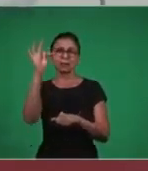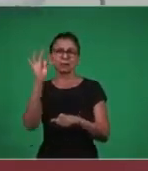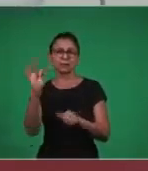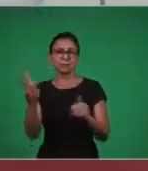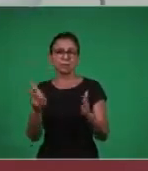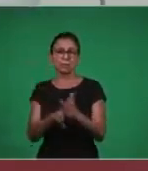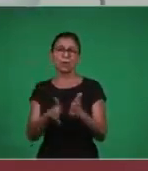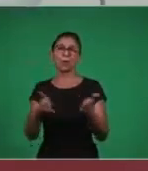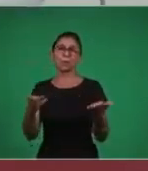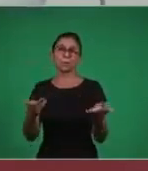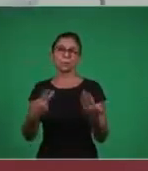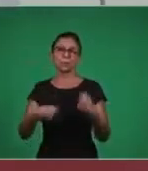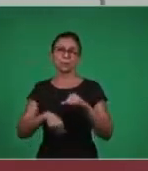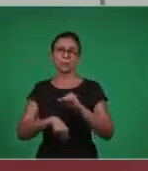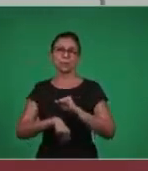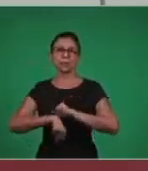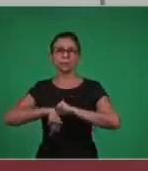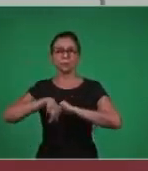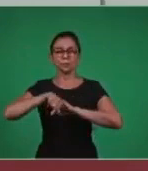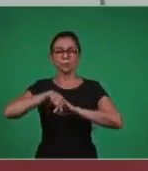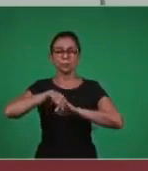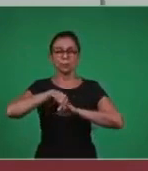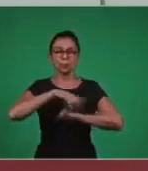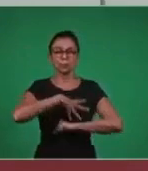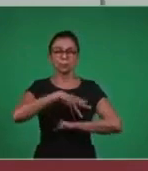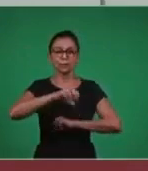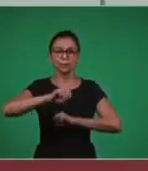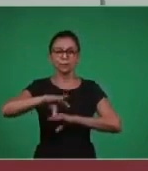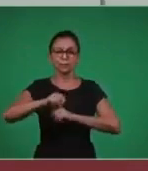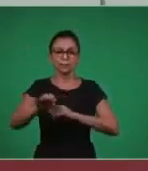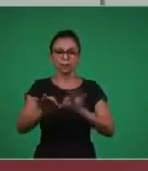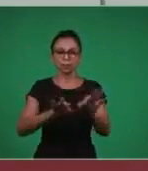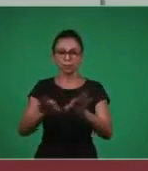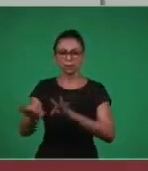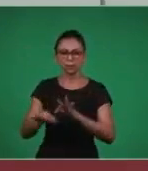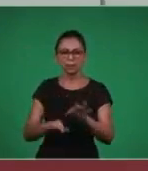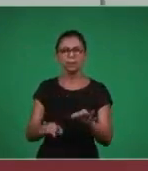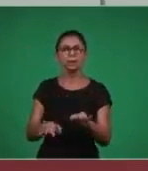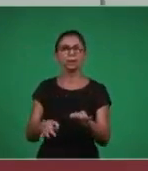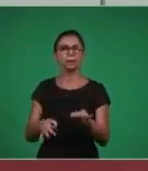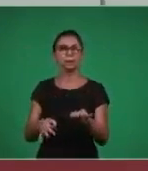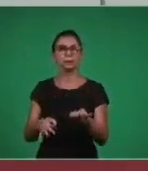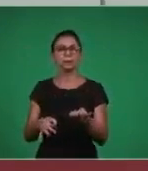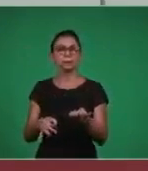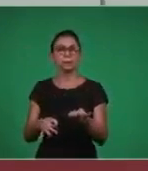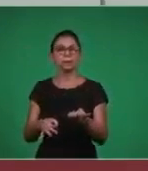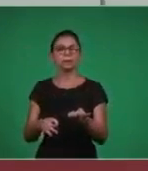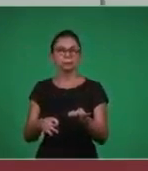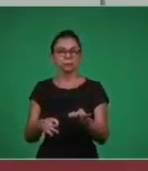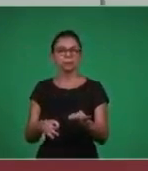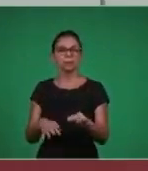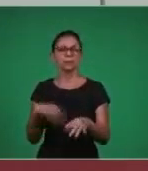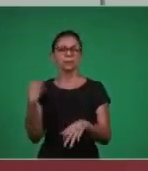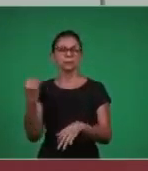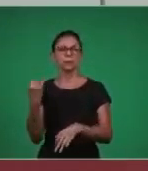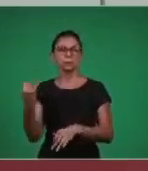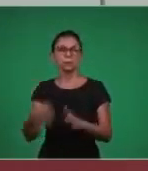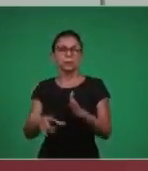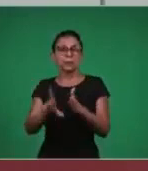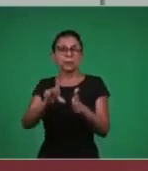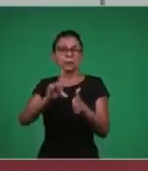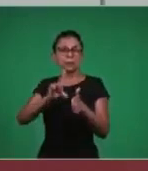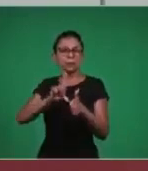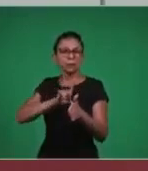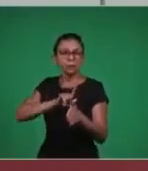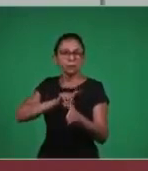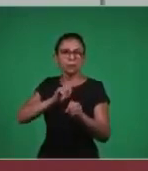techniques to organize the life of our children and of our husbands, so that there is an intervention